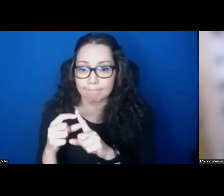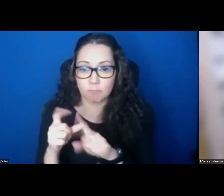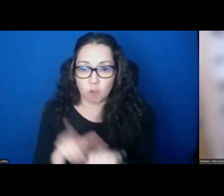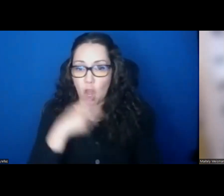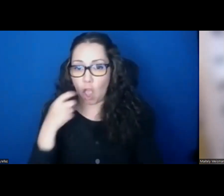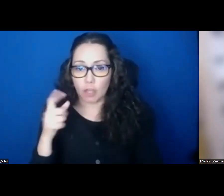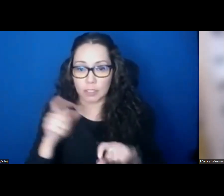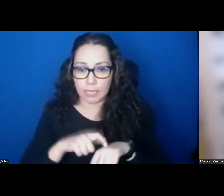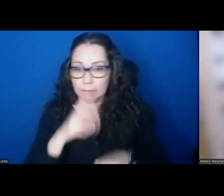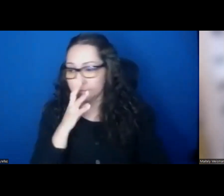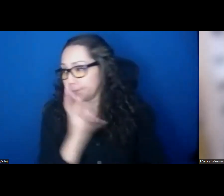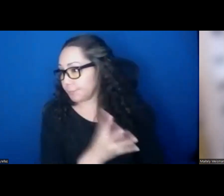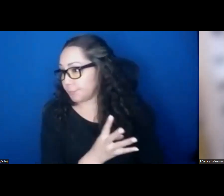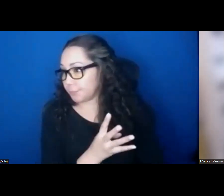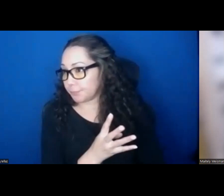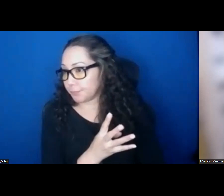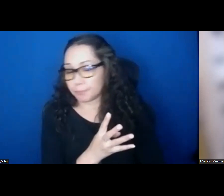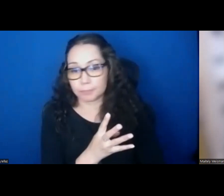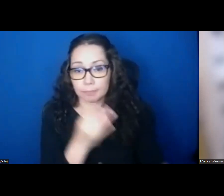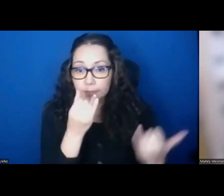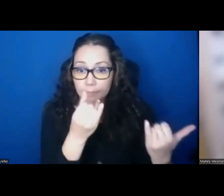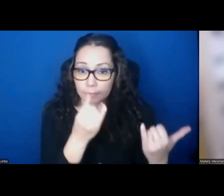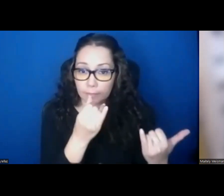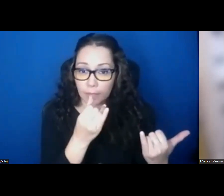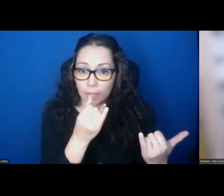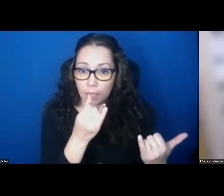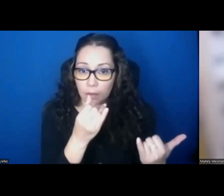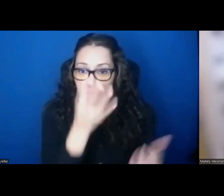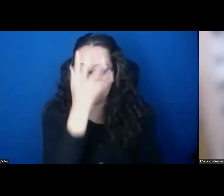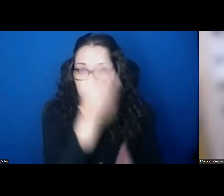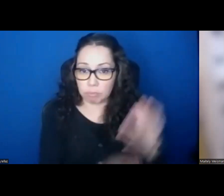are now lost forever.